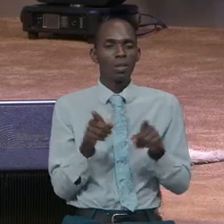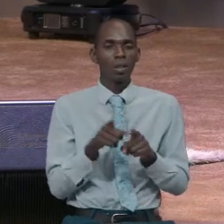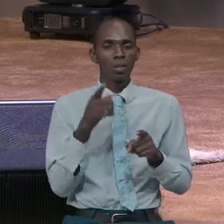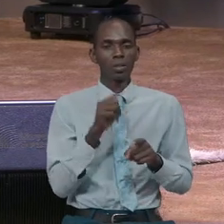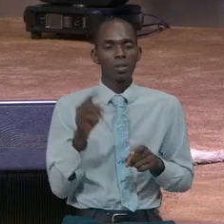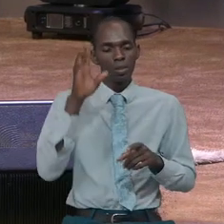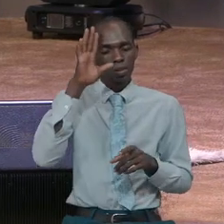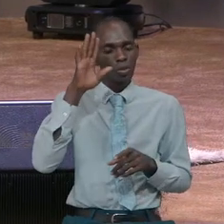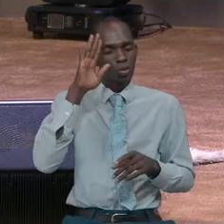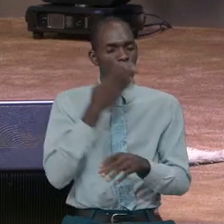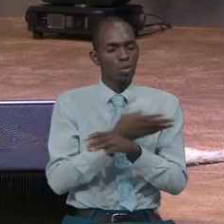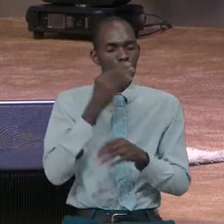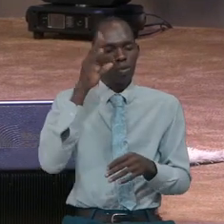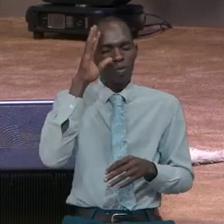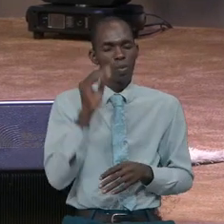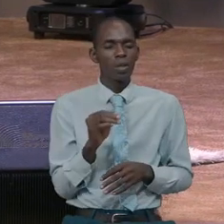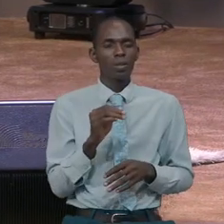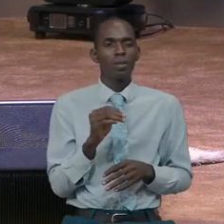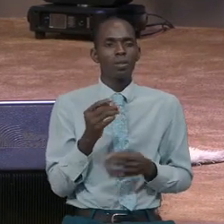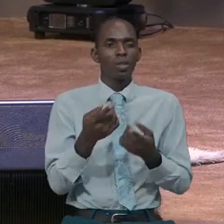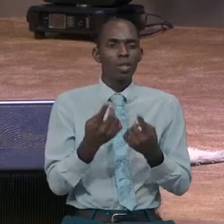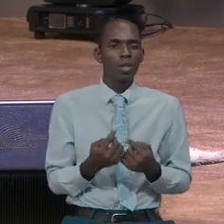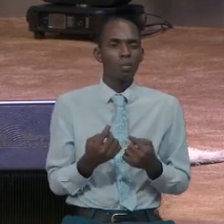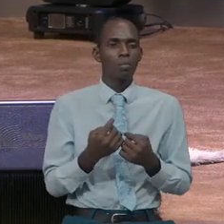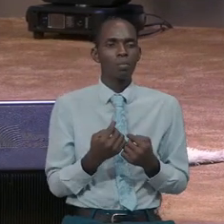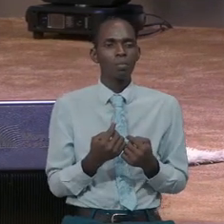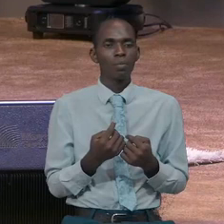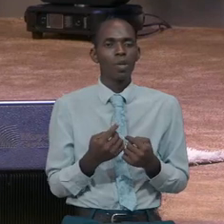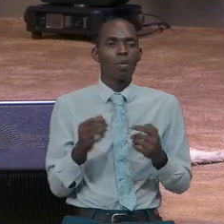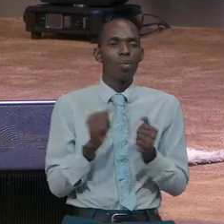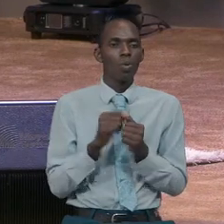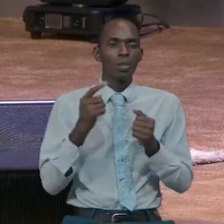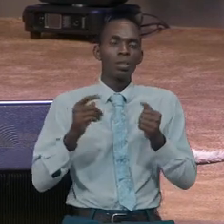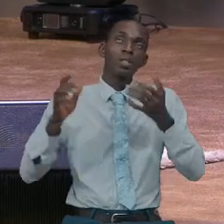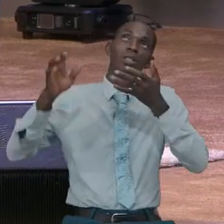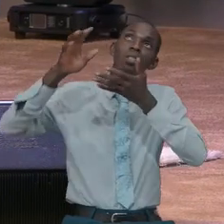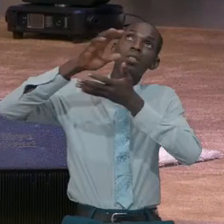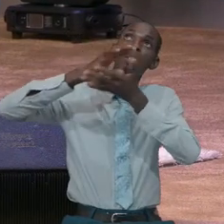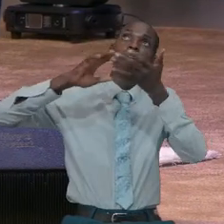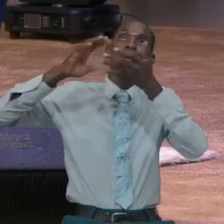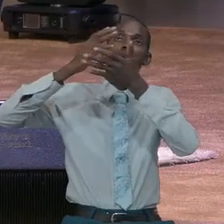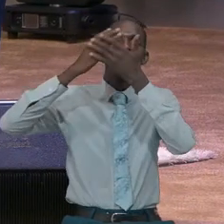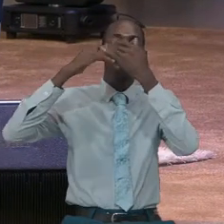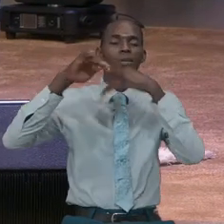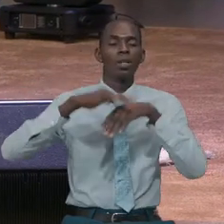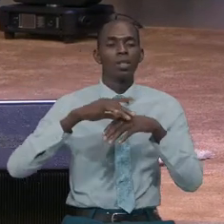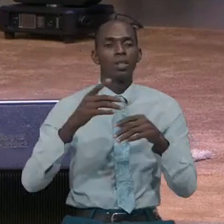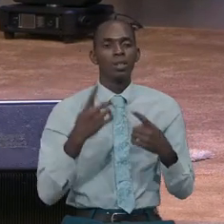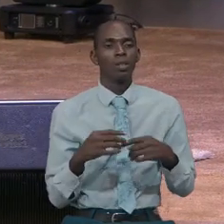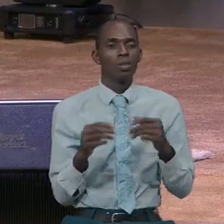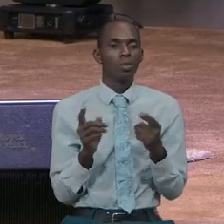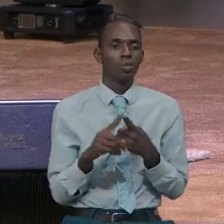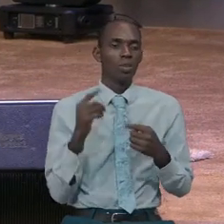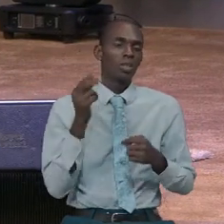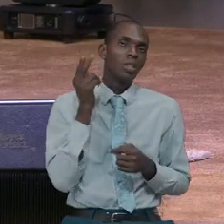Man came with the clouds of heaven, and came to the Ancient of Days, and